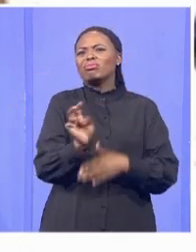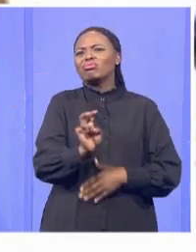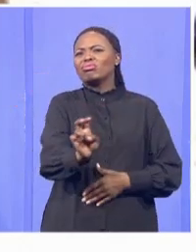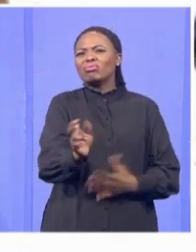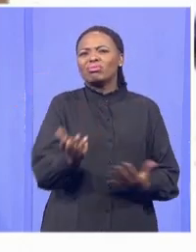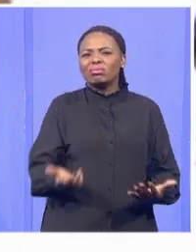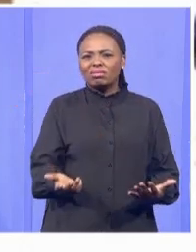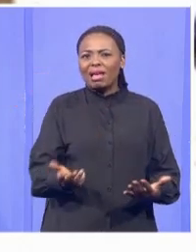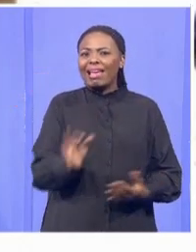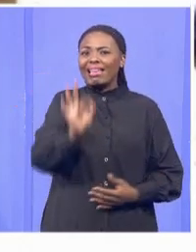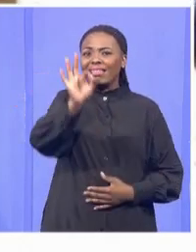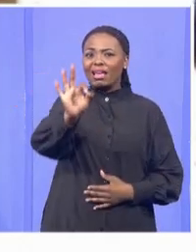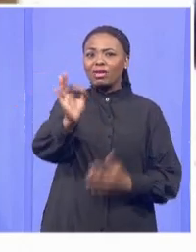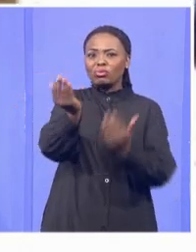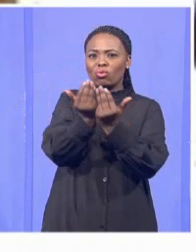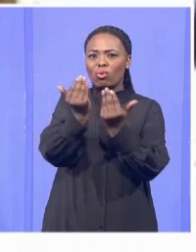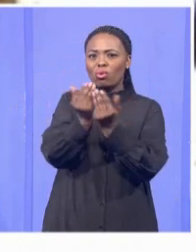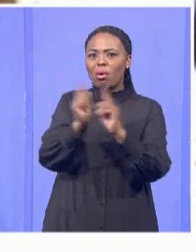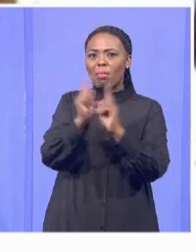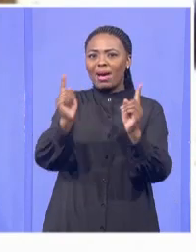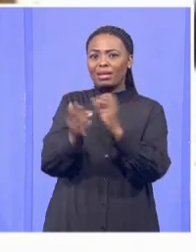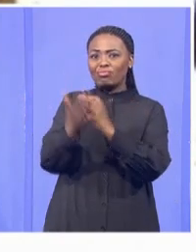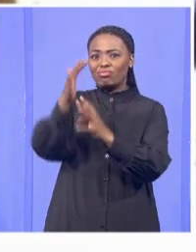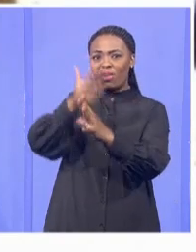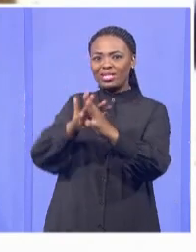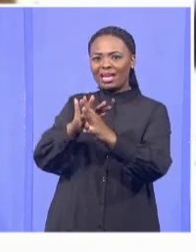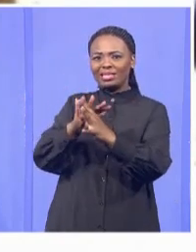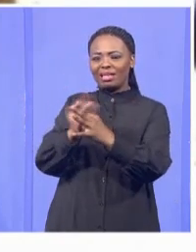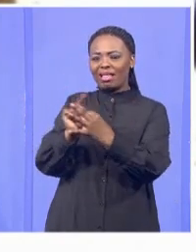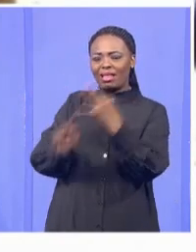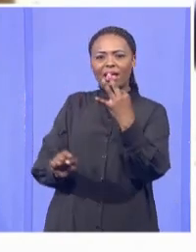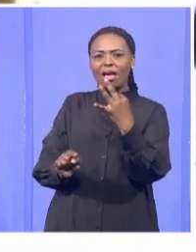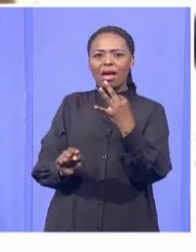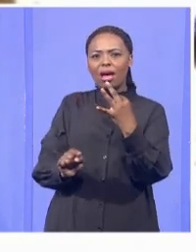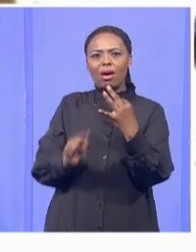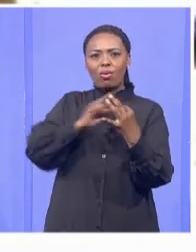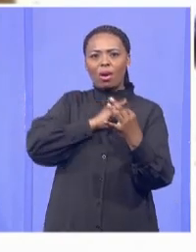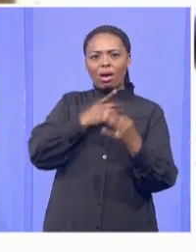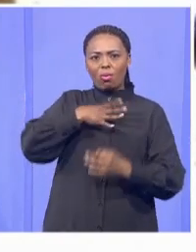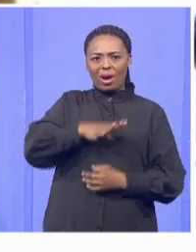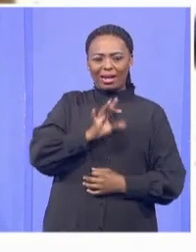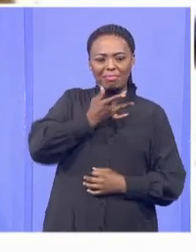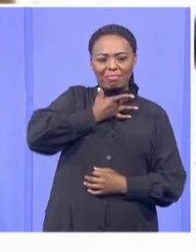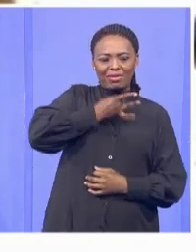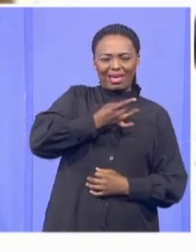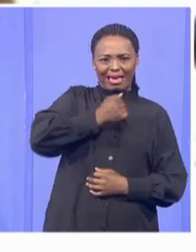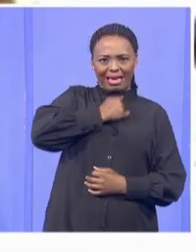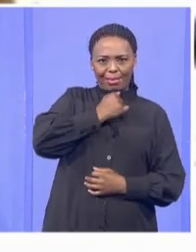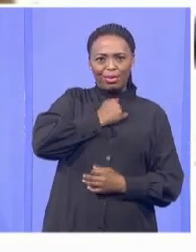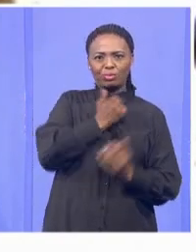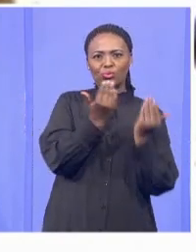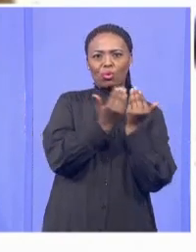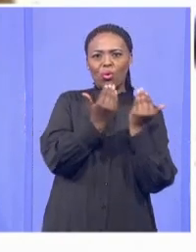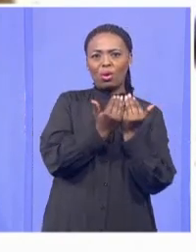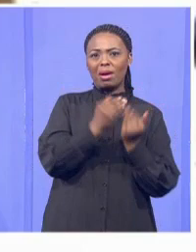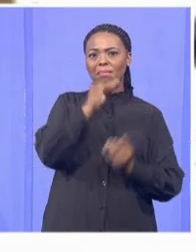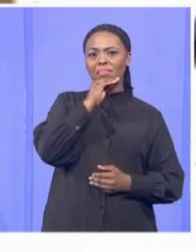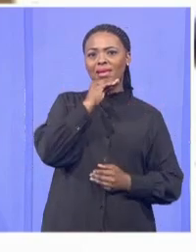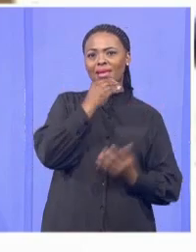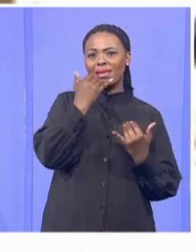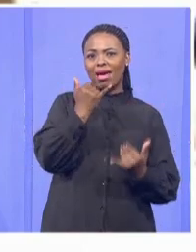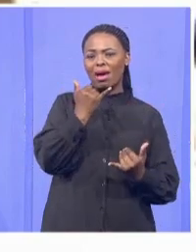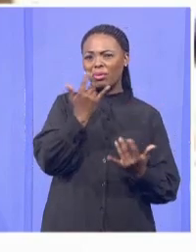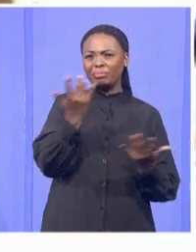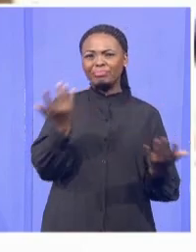other schools, but I don't make the criteria in terms of my nearest school? Where do you take me? Do you still take me within the zone? Do you take